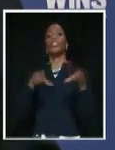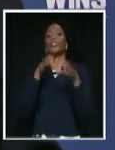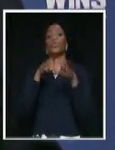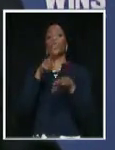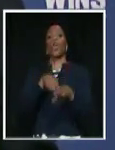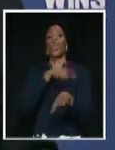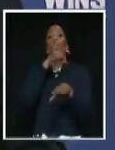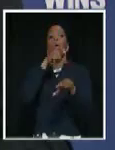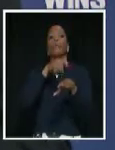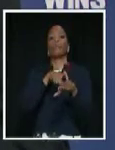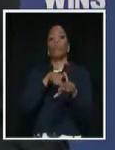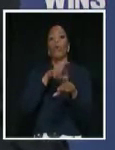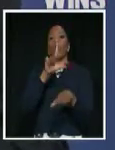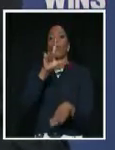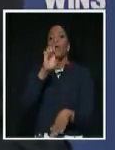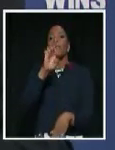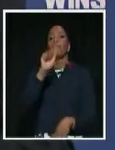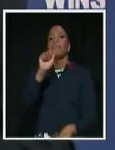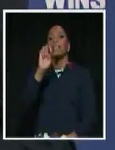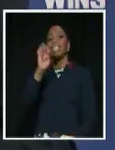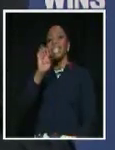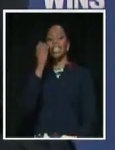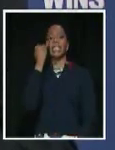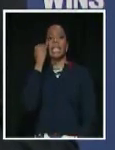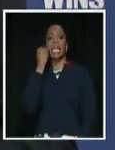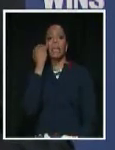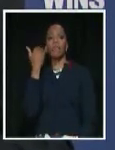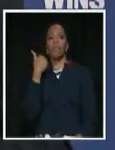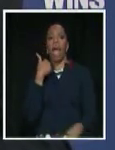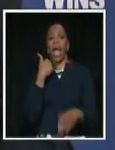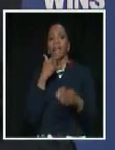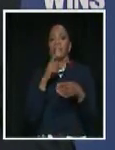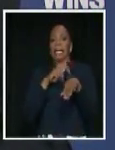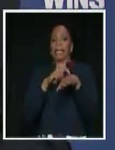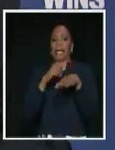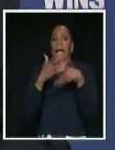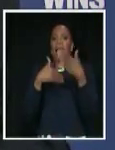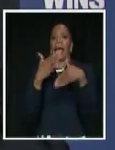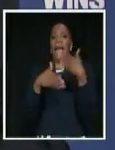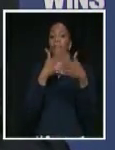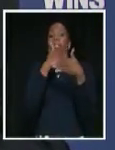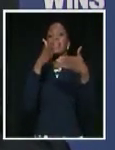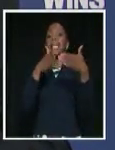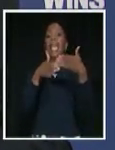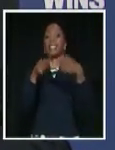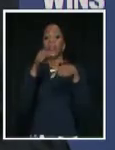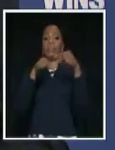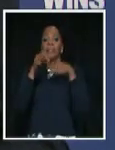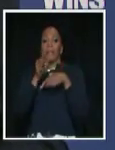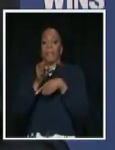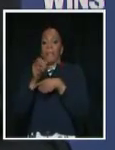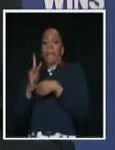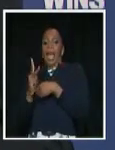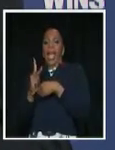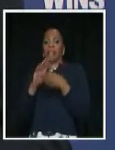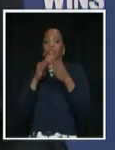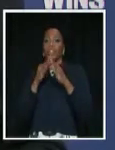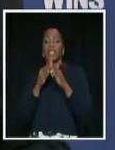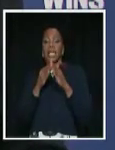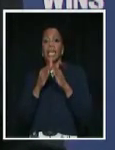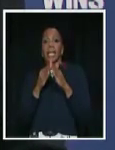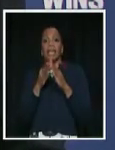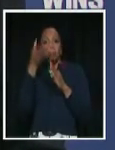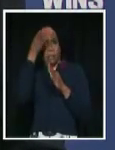so the property stays with the city and you have a stream of income over time, and then at the end the property comes back to the city. That way it makes sense and